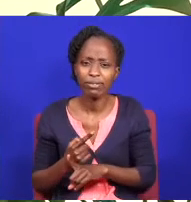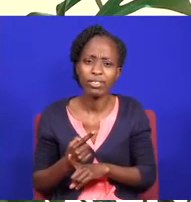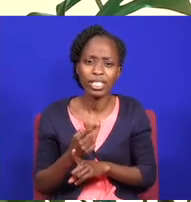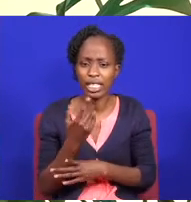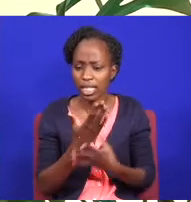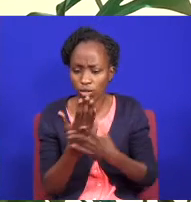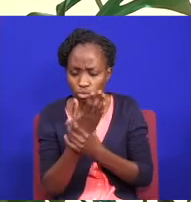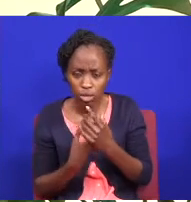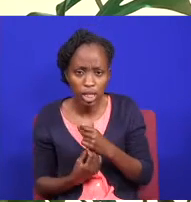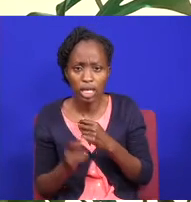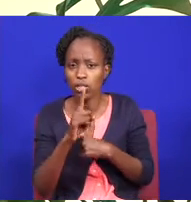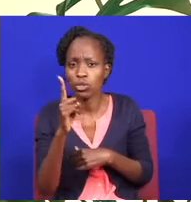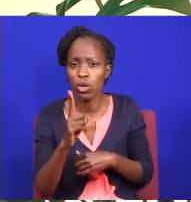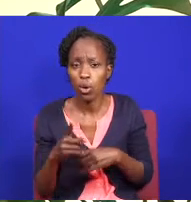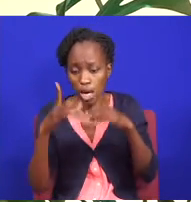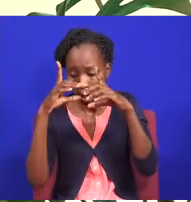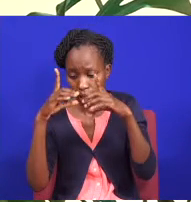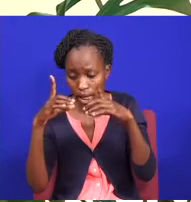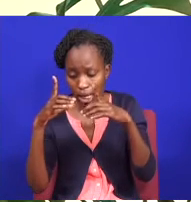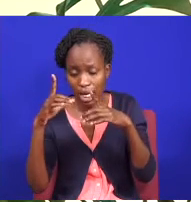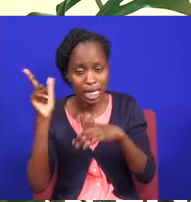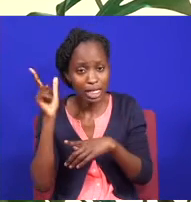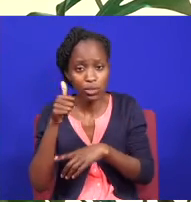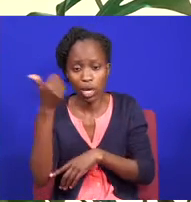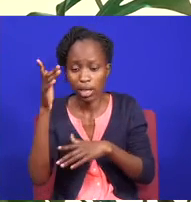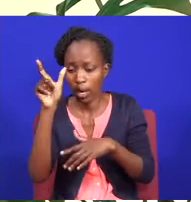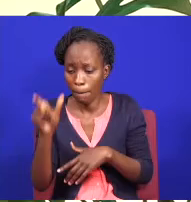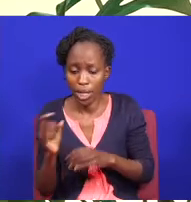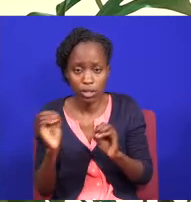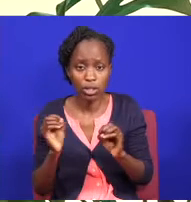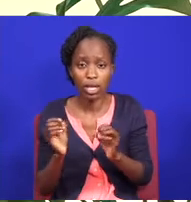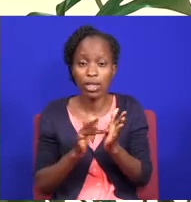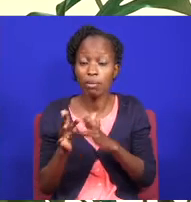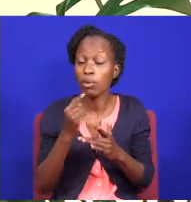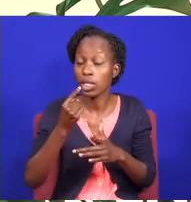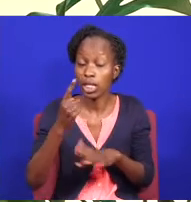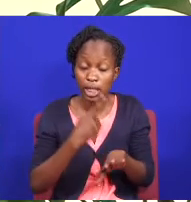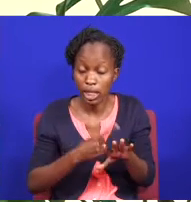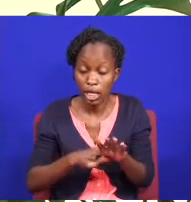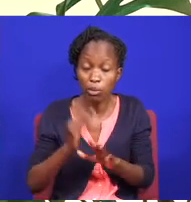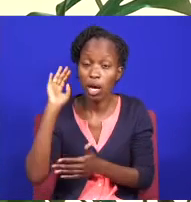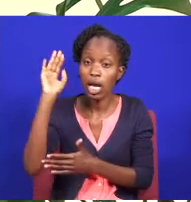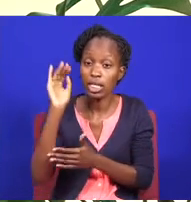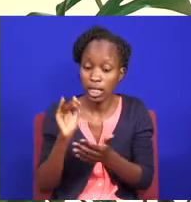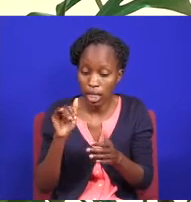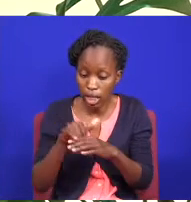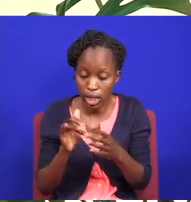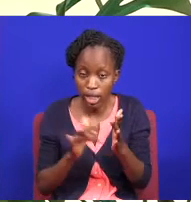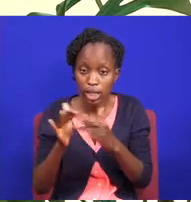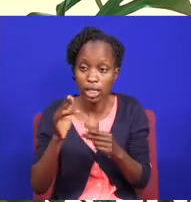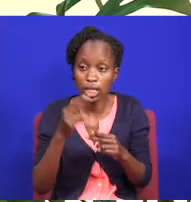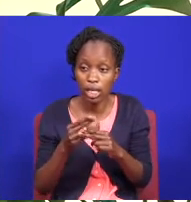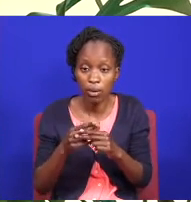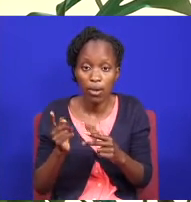listen to any other person. The Bible says that when we ask in Jesus' name, he gives us. So you are going to believe